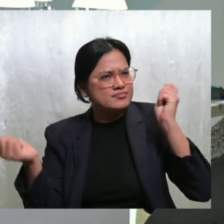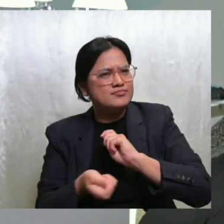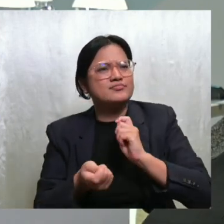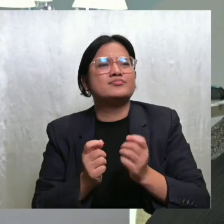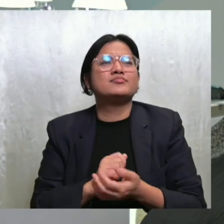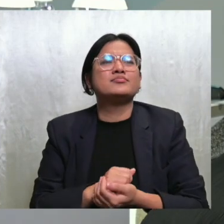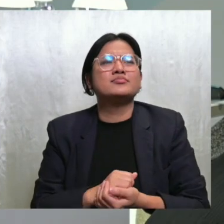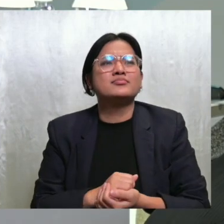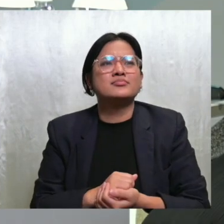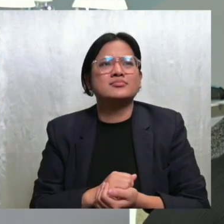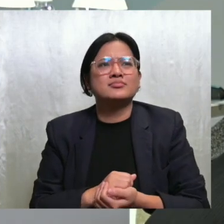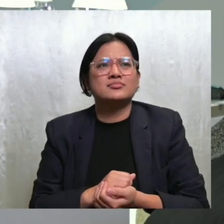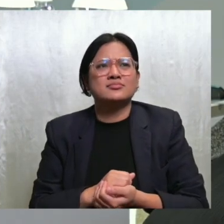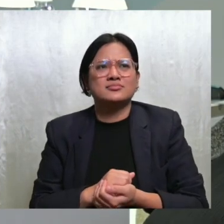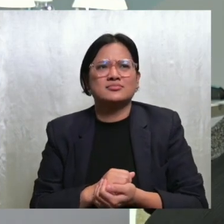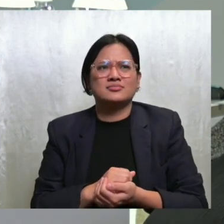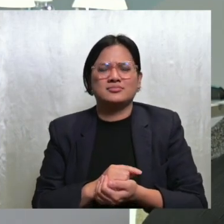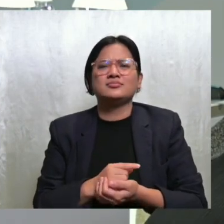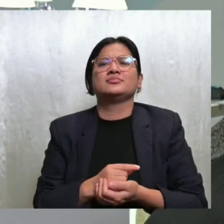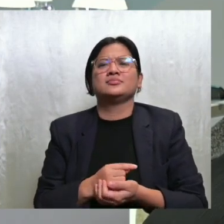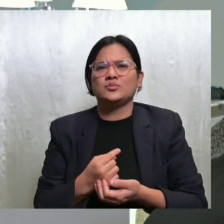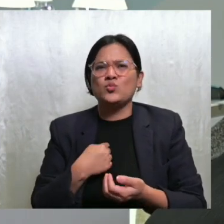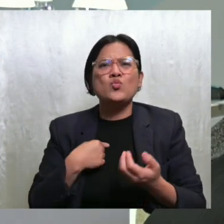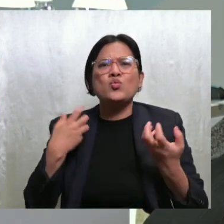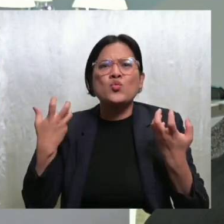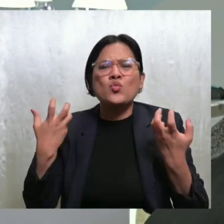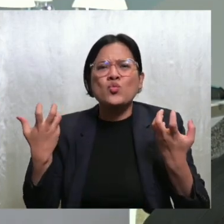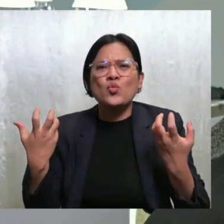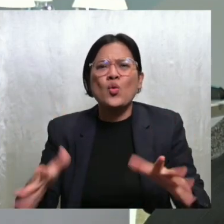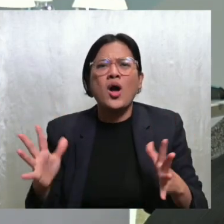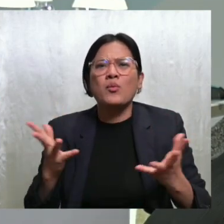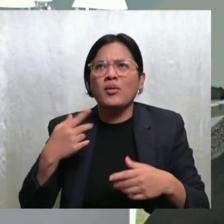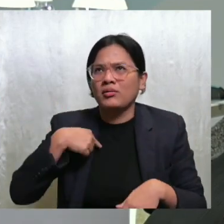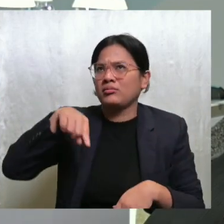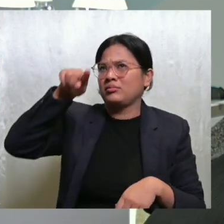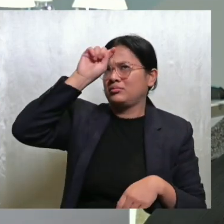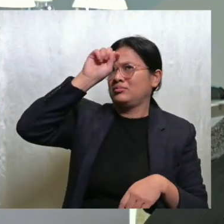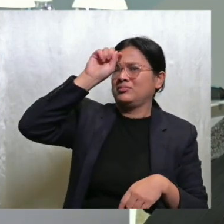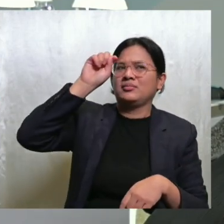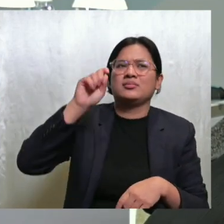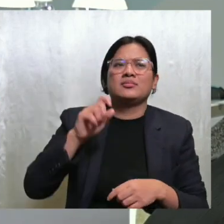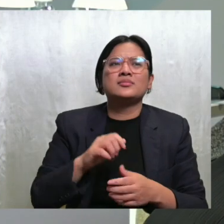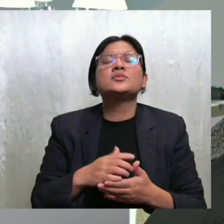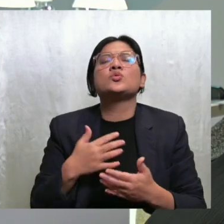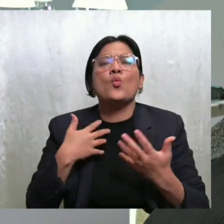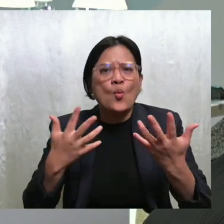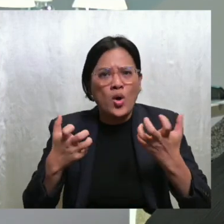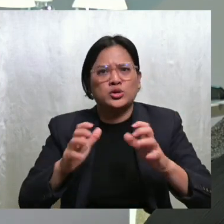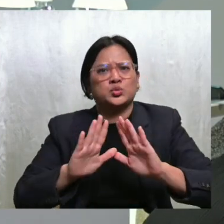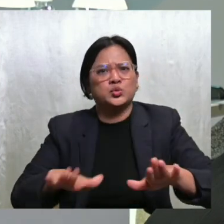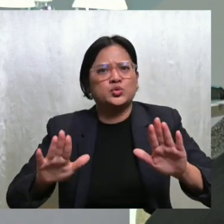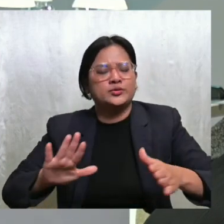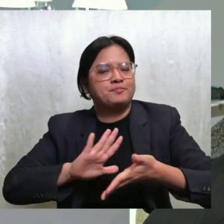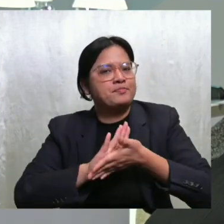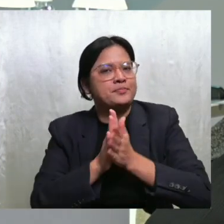skill can be a problem for his life. So that's why I joined Knowledge Platform. So Knowledge Platform